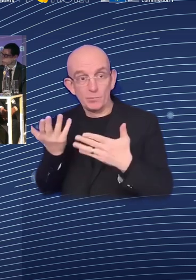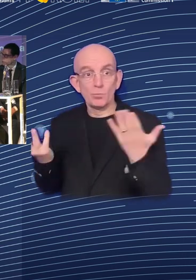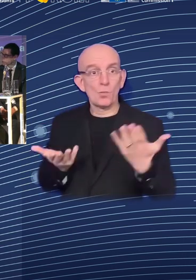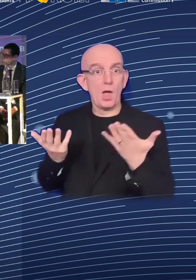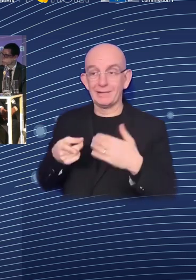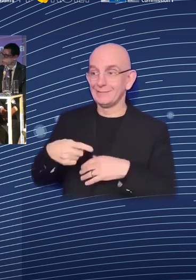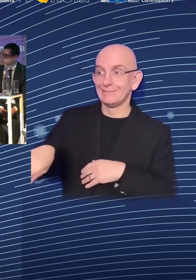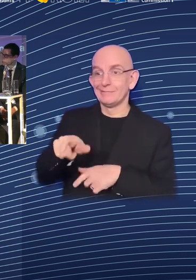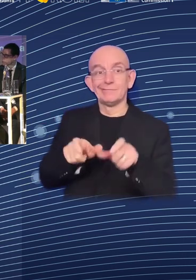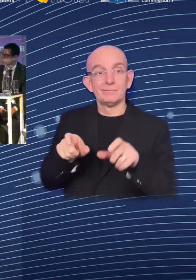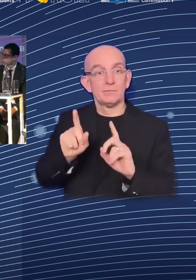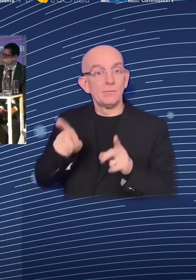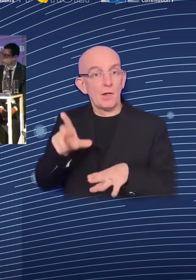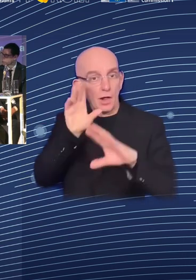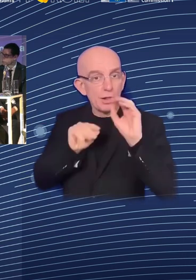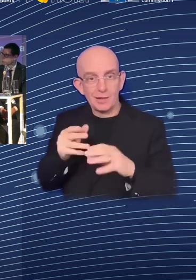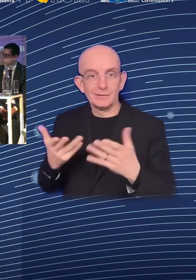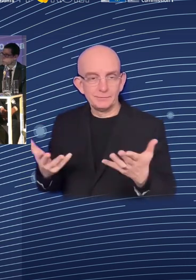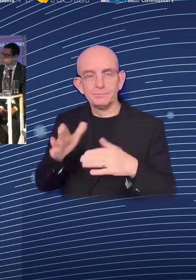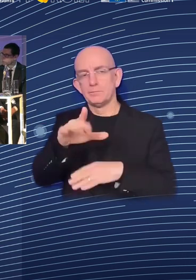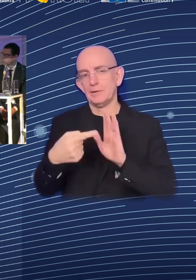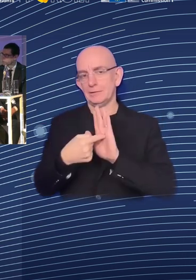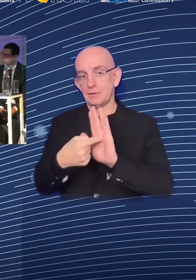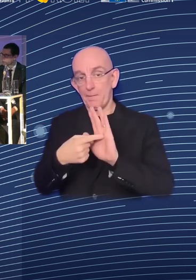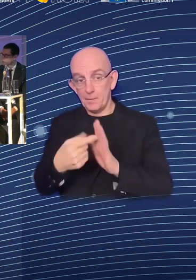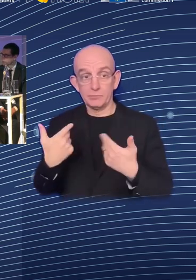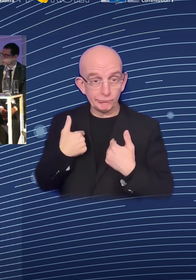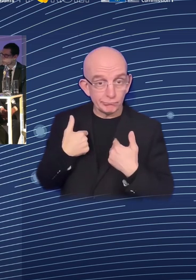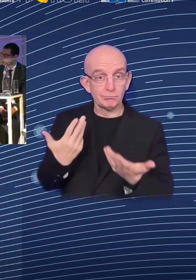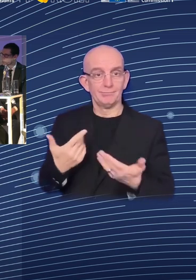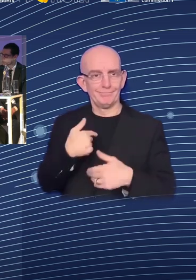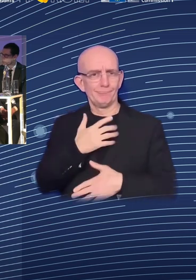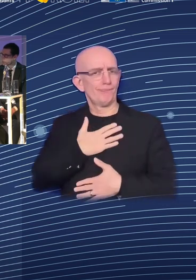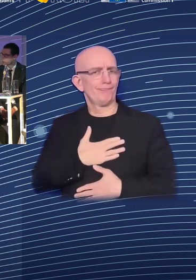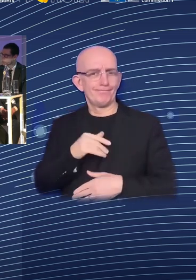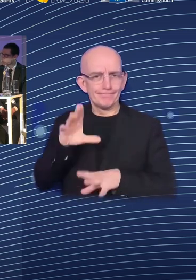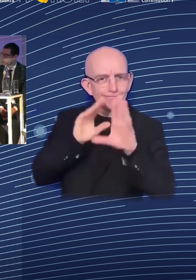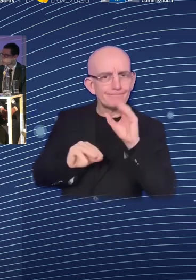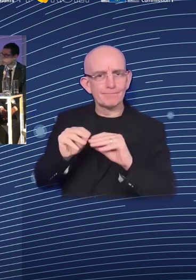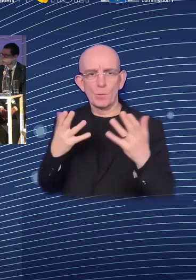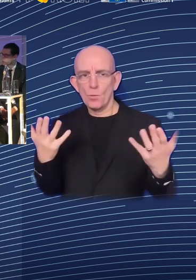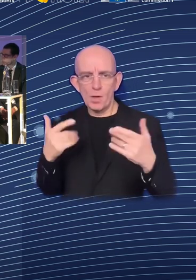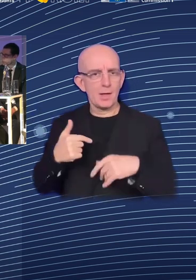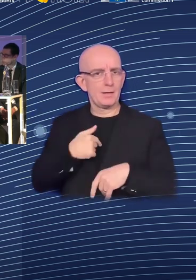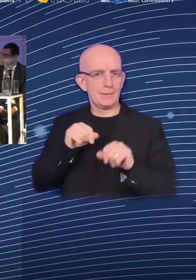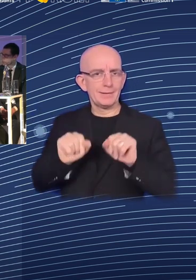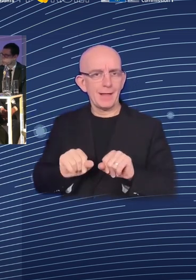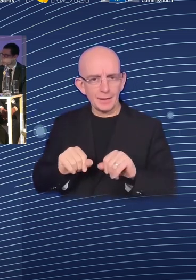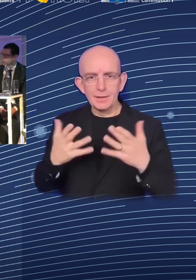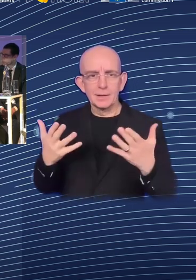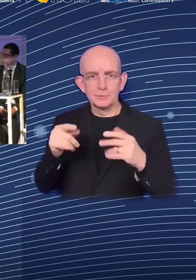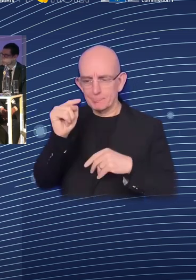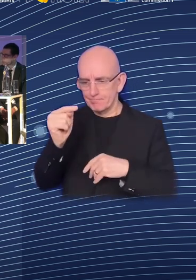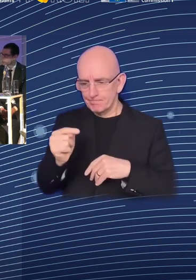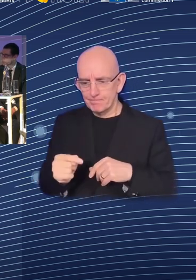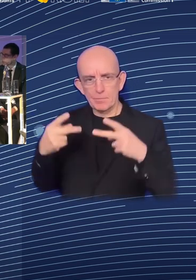fun to learn Python coding. Well, it's a digital skill. It's it's a topic. It's cool. And I